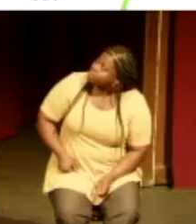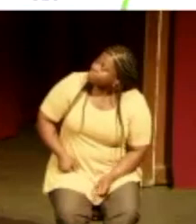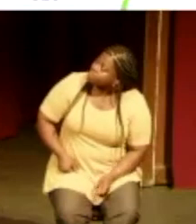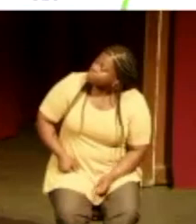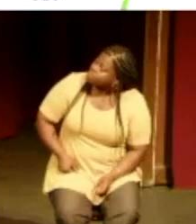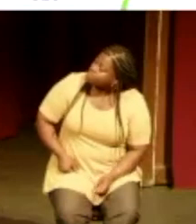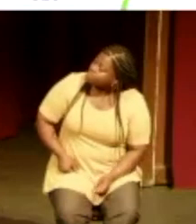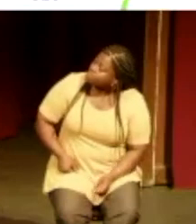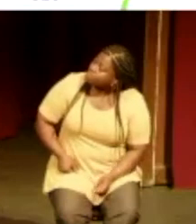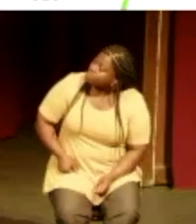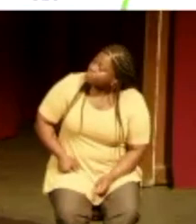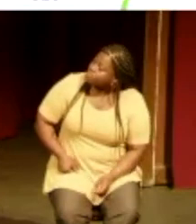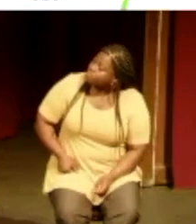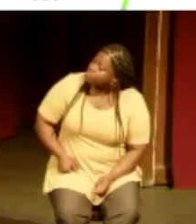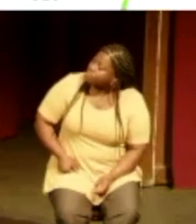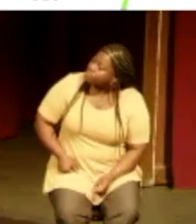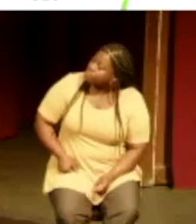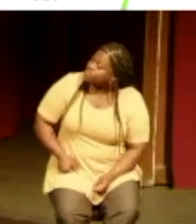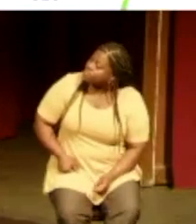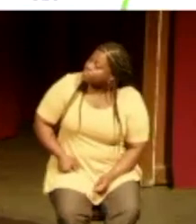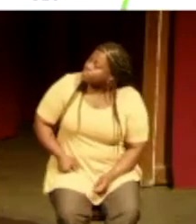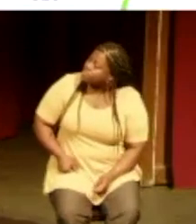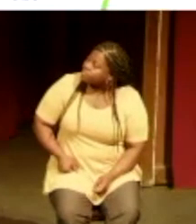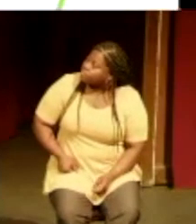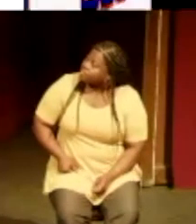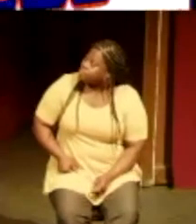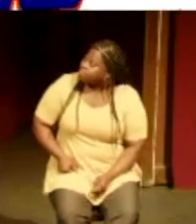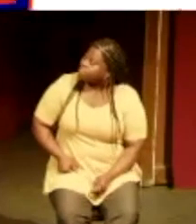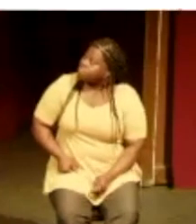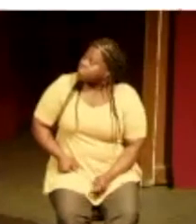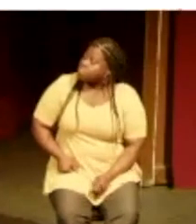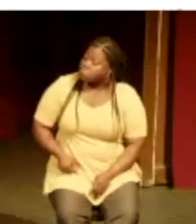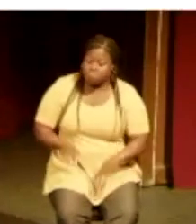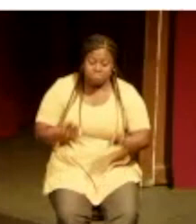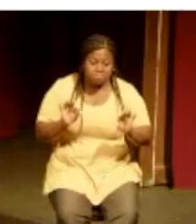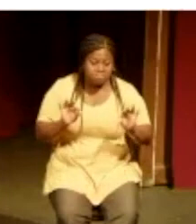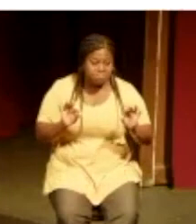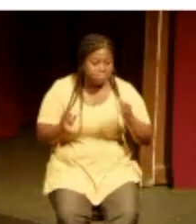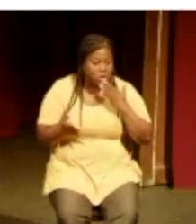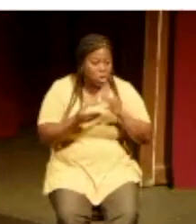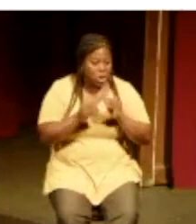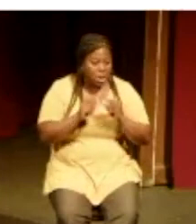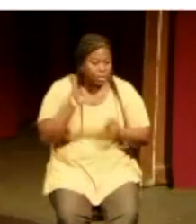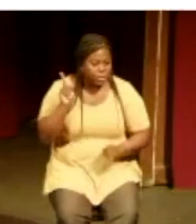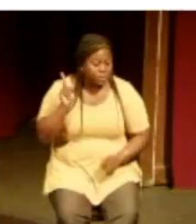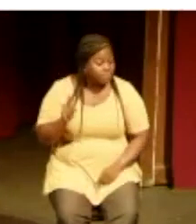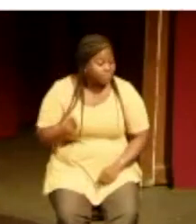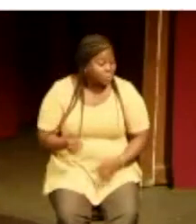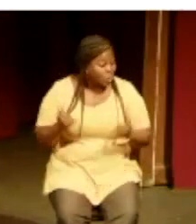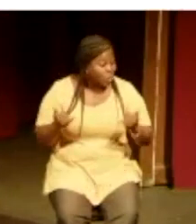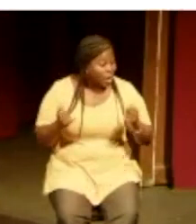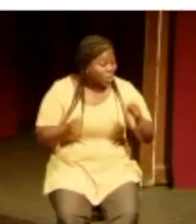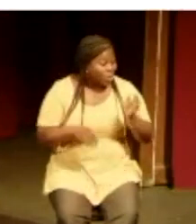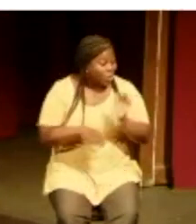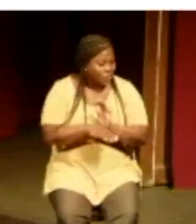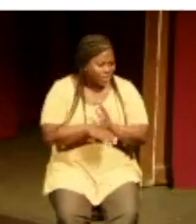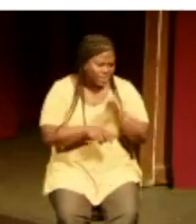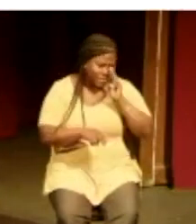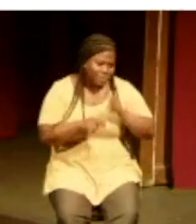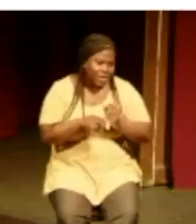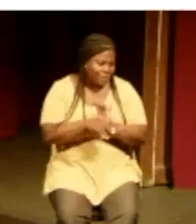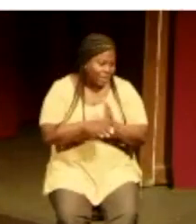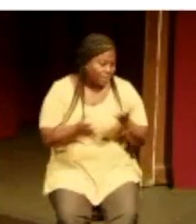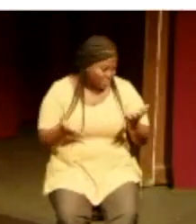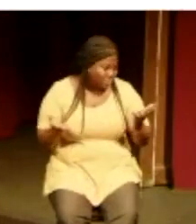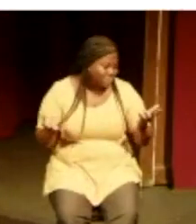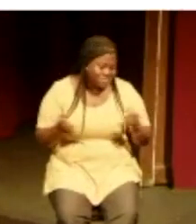Hills colleges. So really, really good stuff. Okay, time for another video, and this is really a fun one. Can't wait